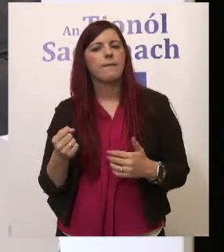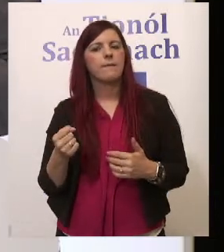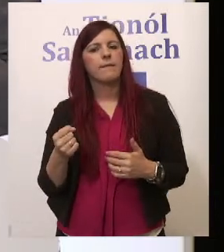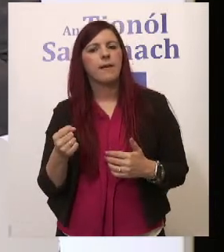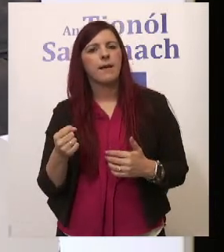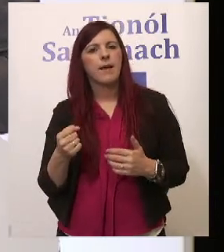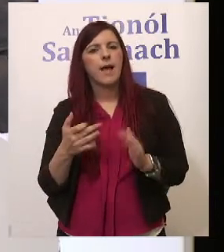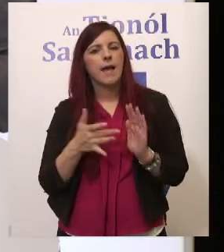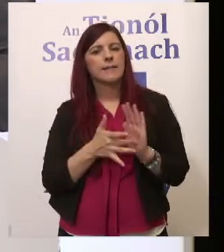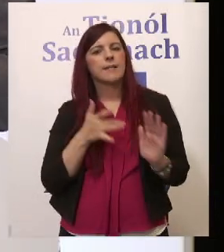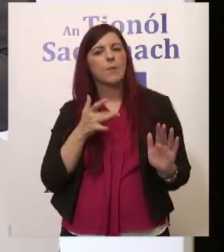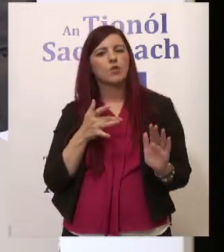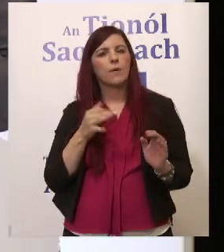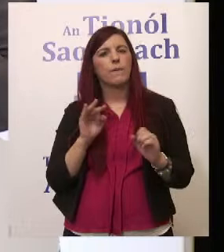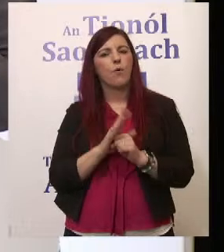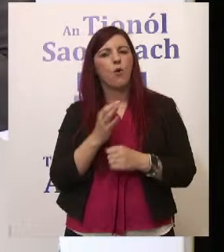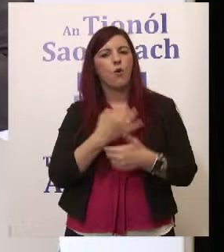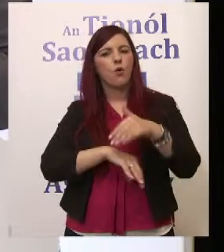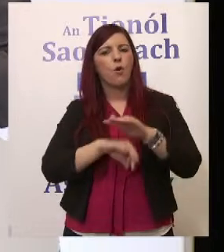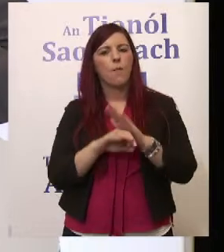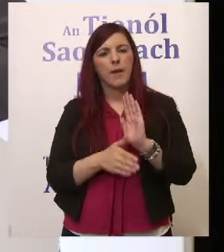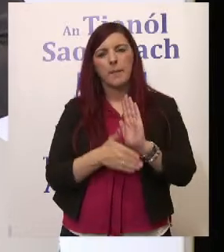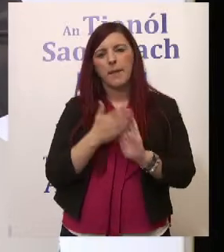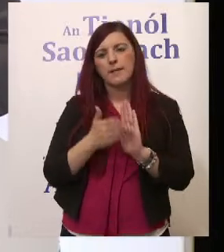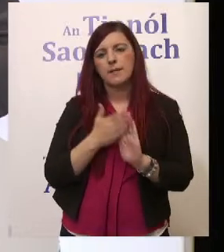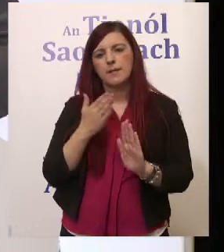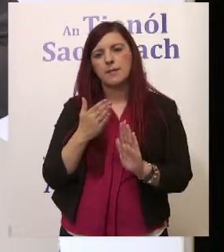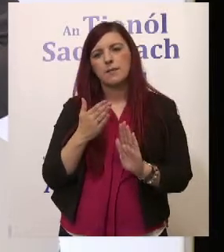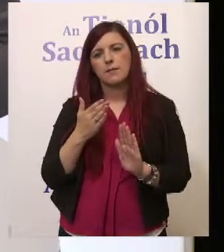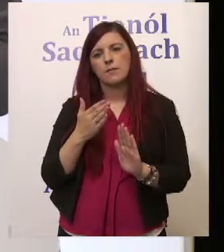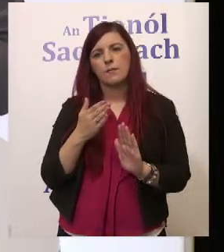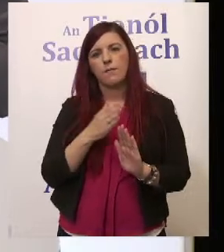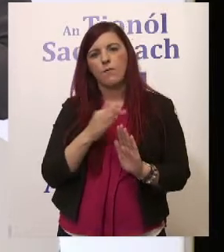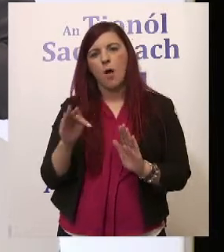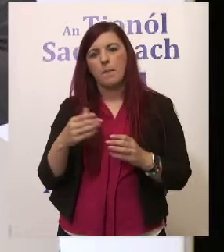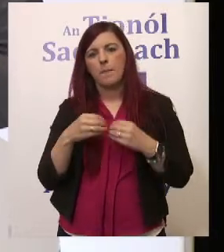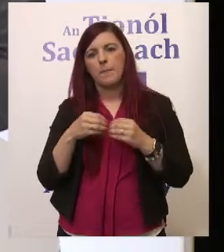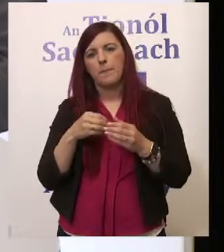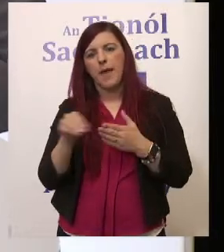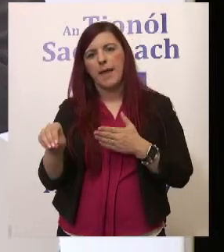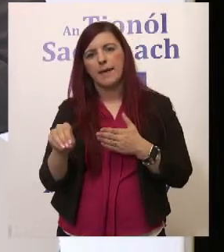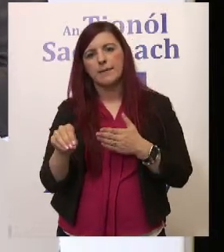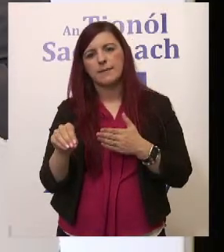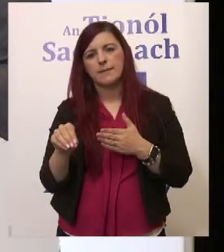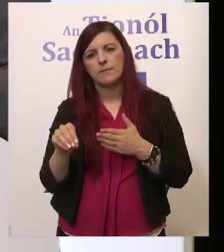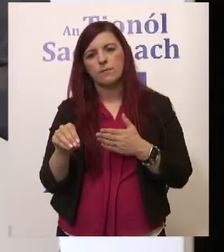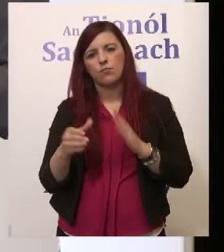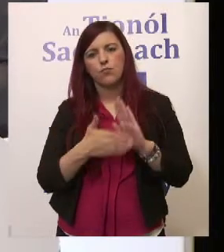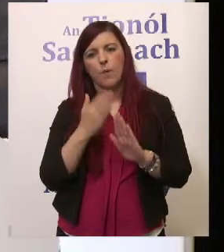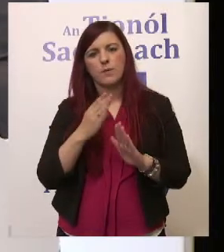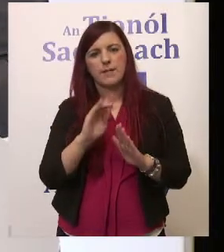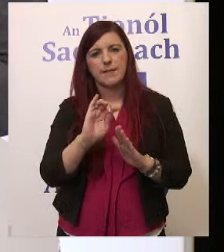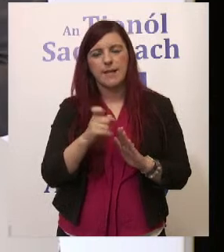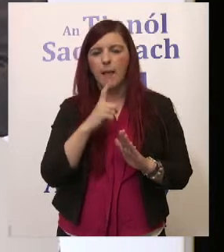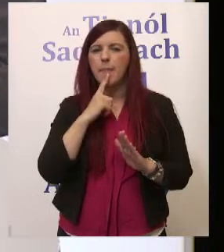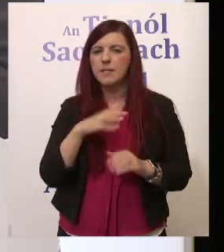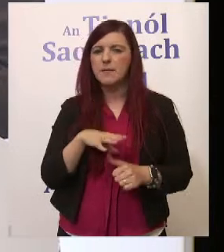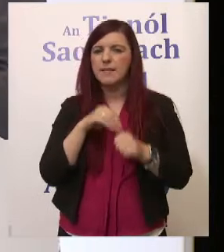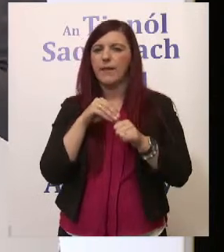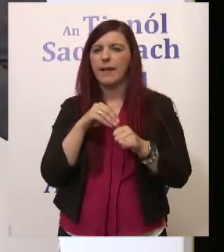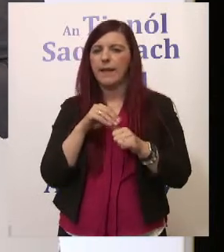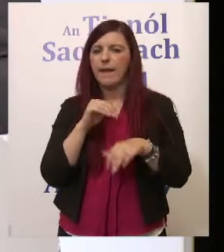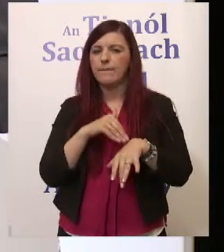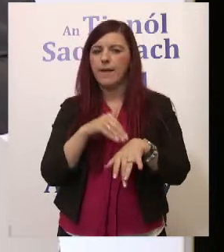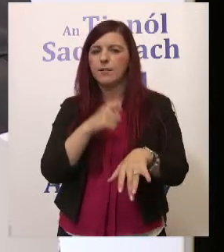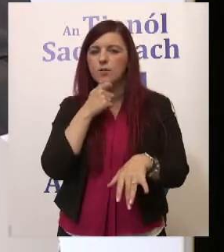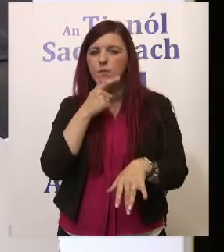exemption for government buildings from paying property taxes, and that particularly affects Dublin. So when things happen, like